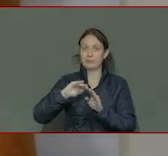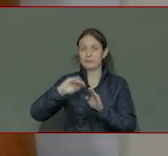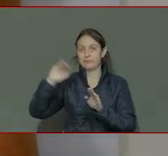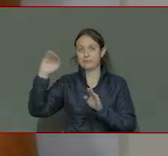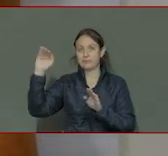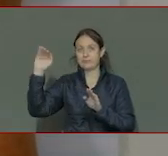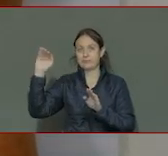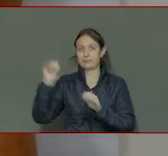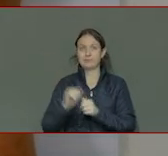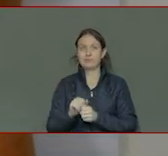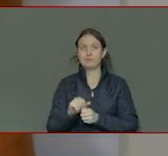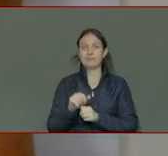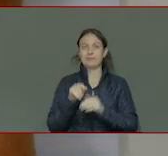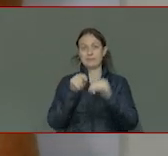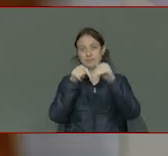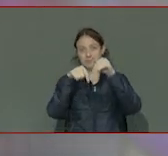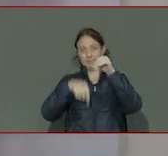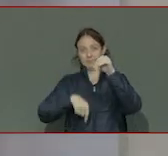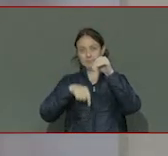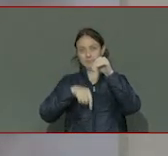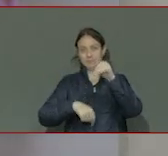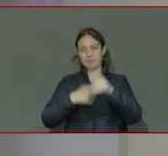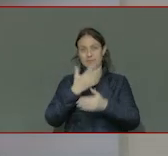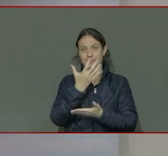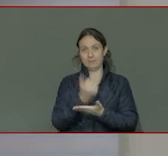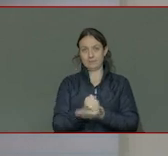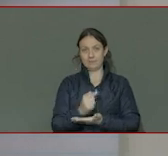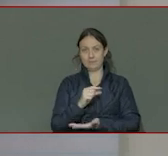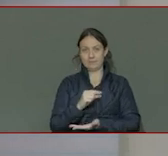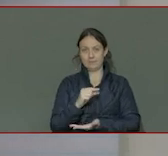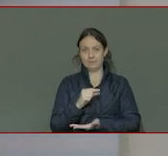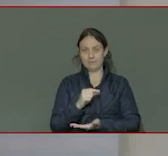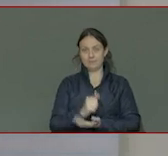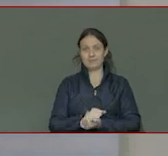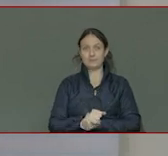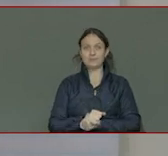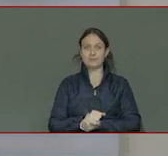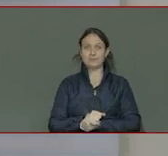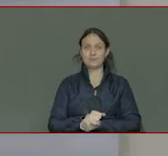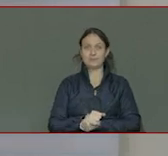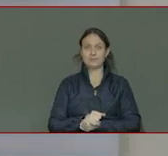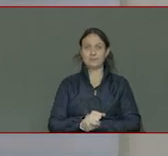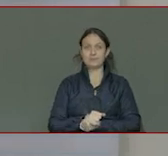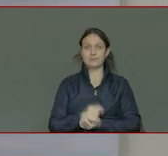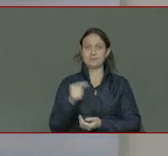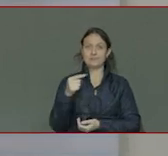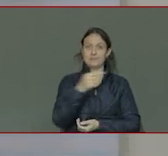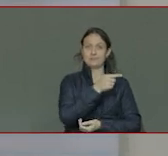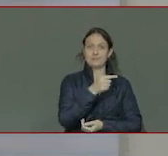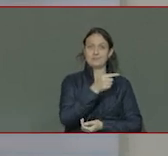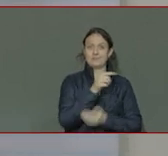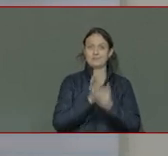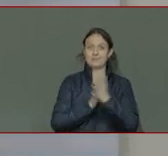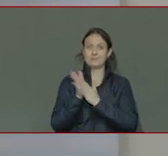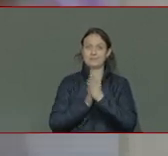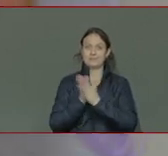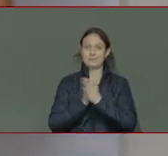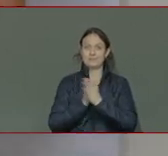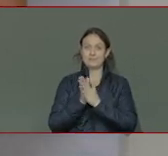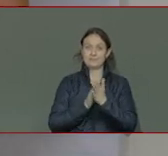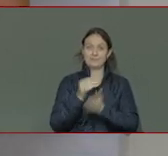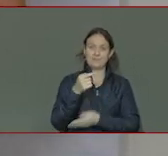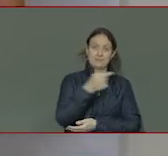other easy one is the gravitational force. There is a frictional force,